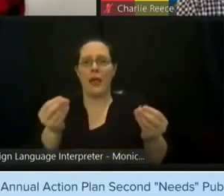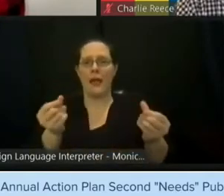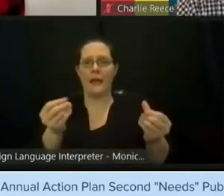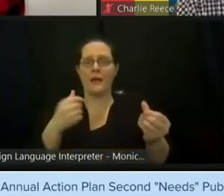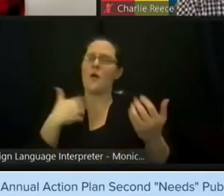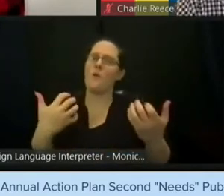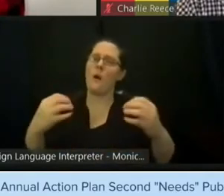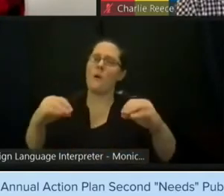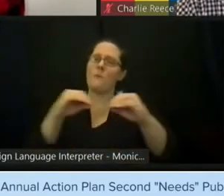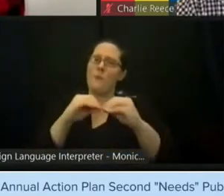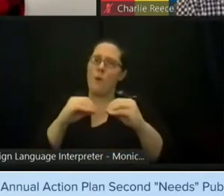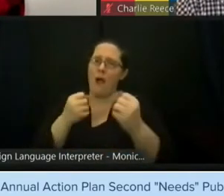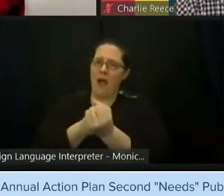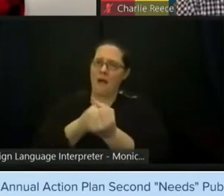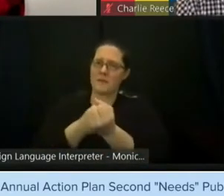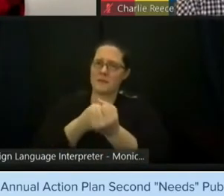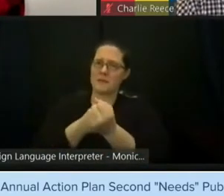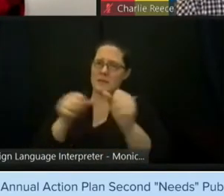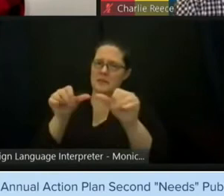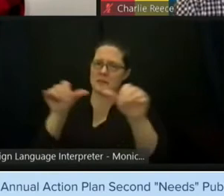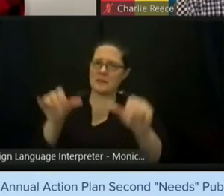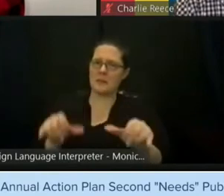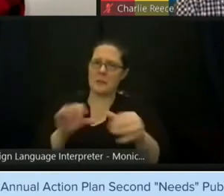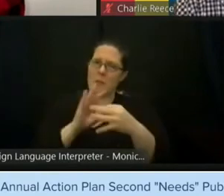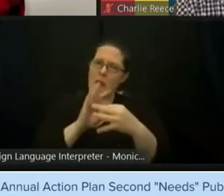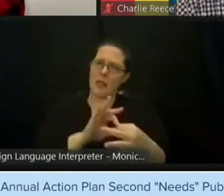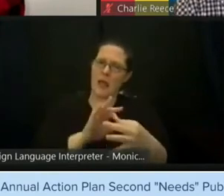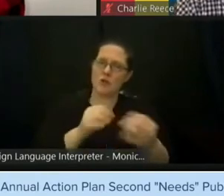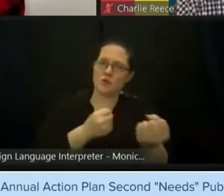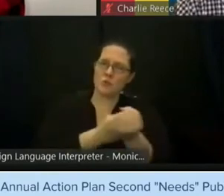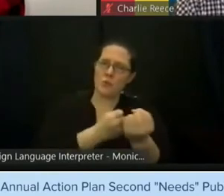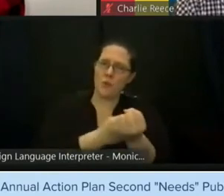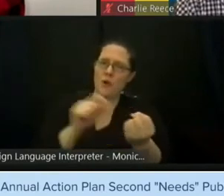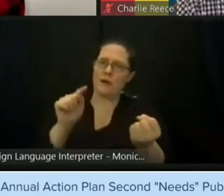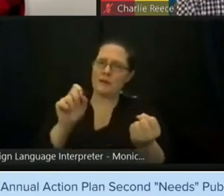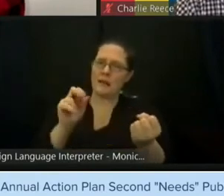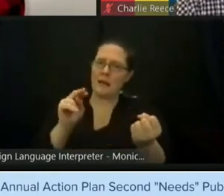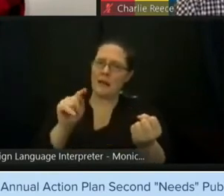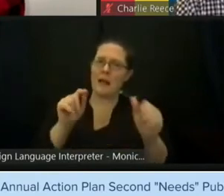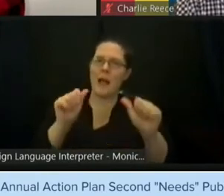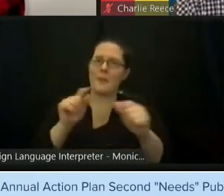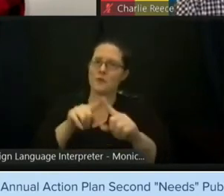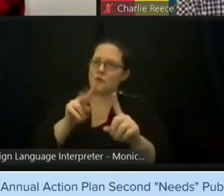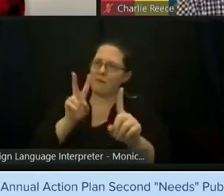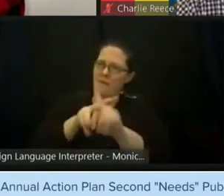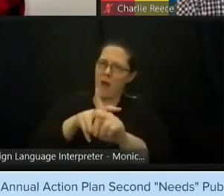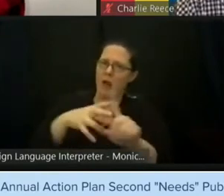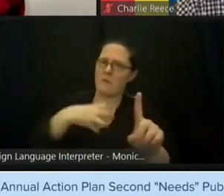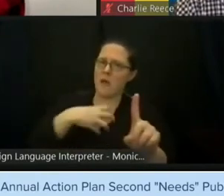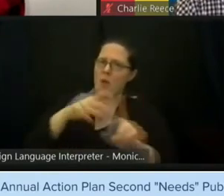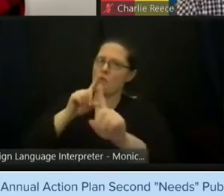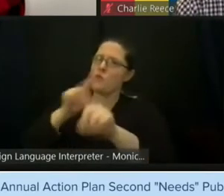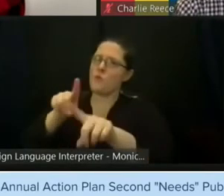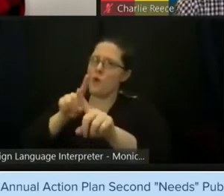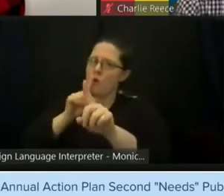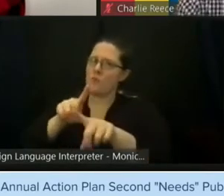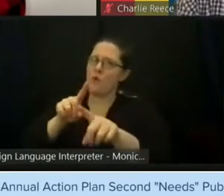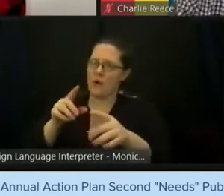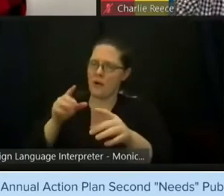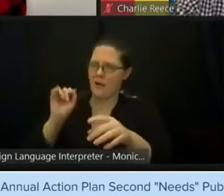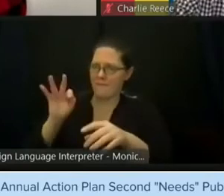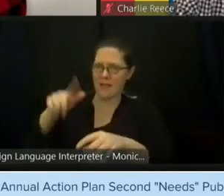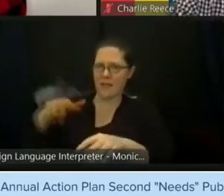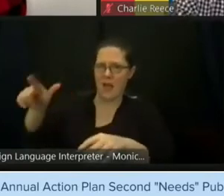be more of an advocacy system for tenants to be able to report things on landlords and to have some kind of, you